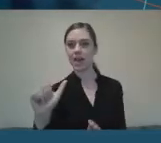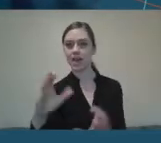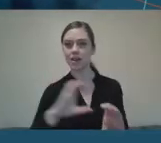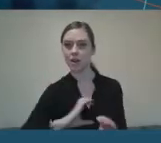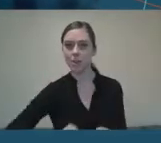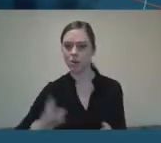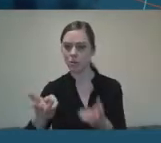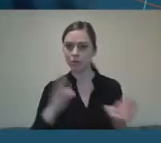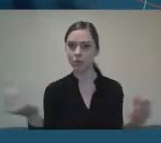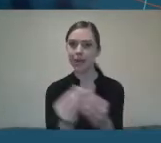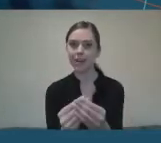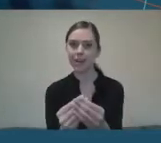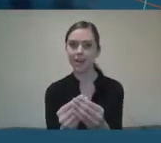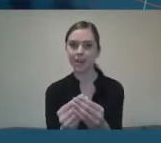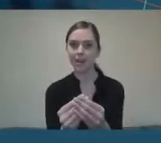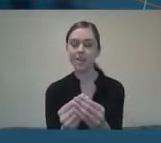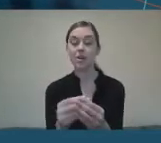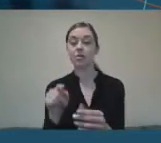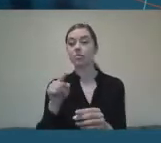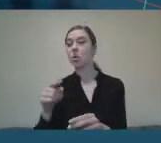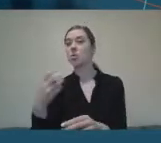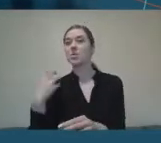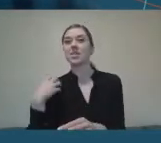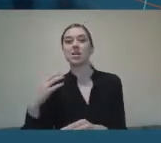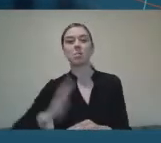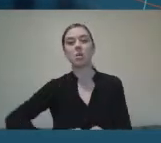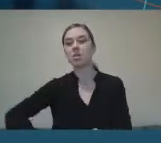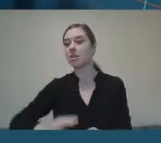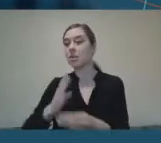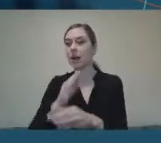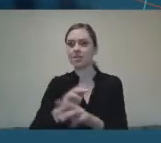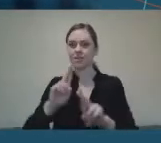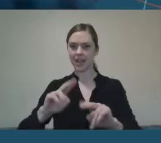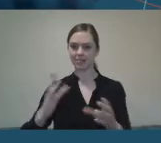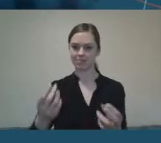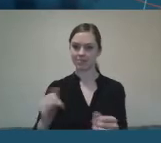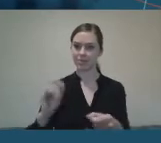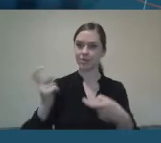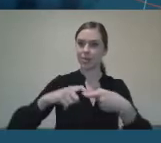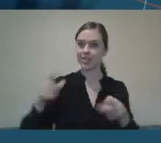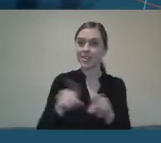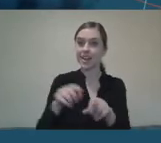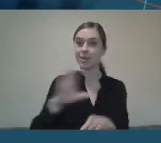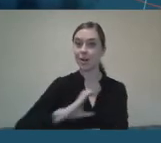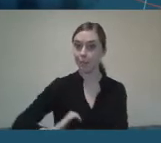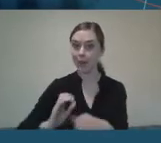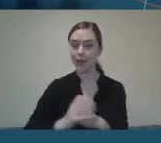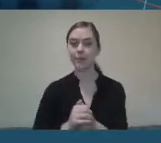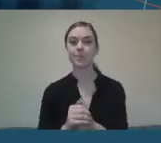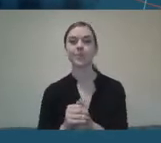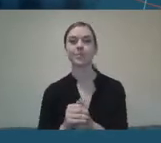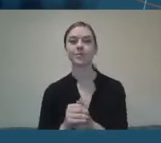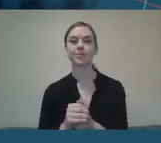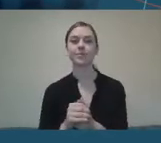that you and your siblings or you and your parents can be part of the same club? And is it, you mentioned trying to get